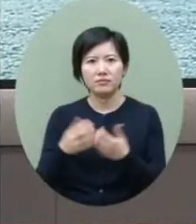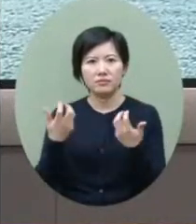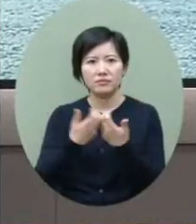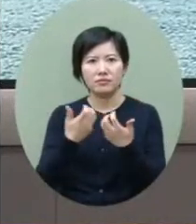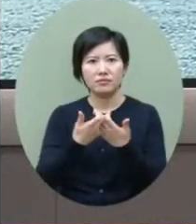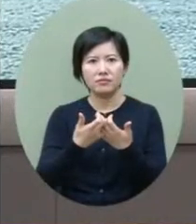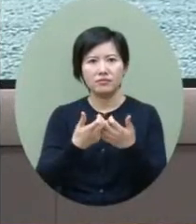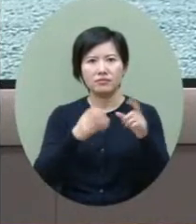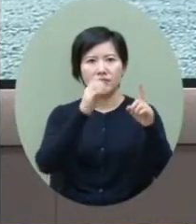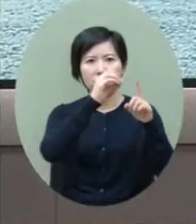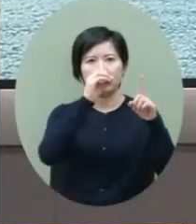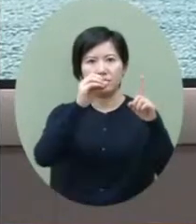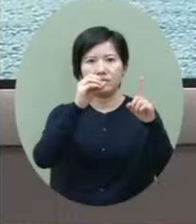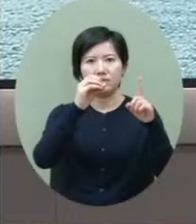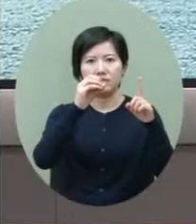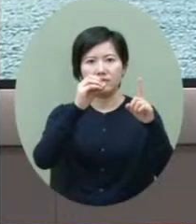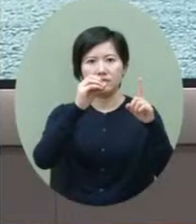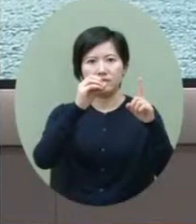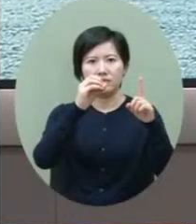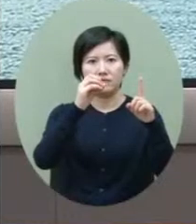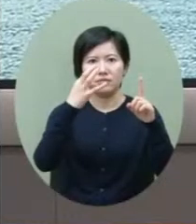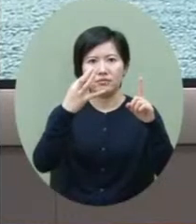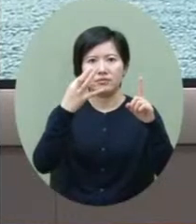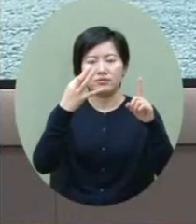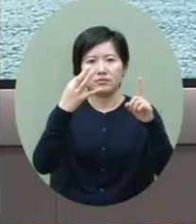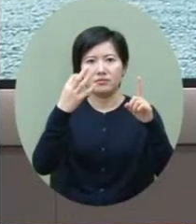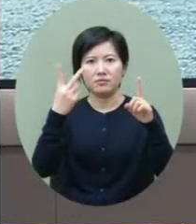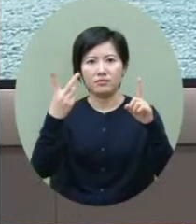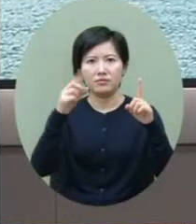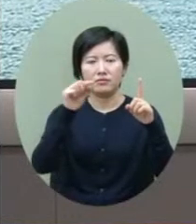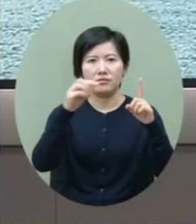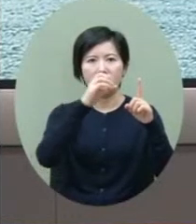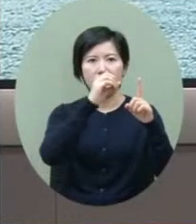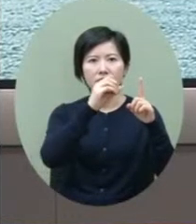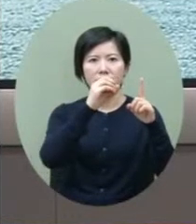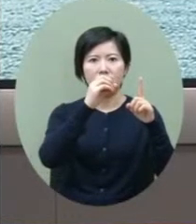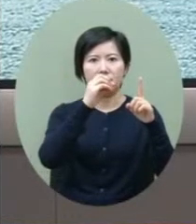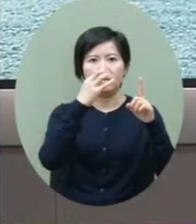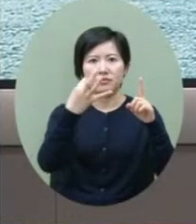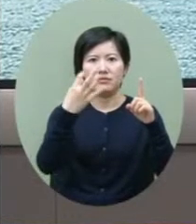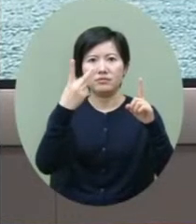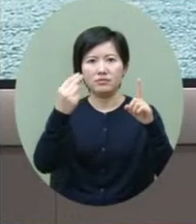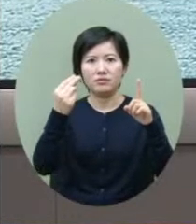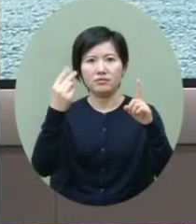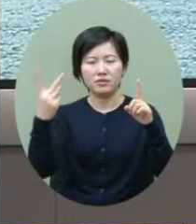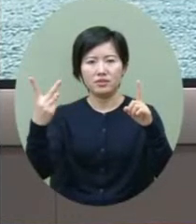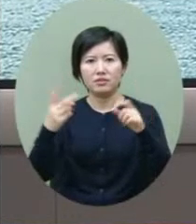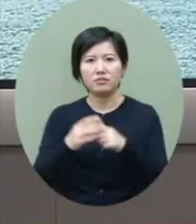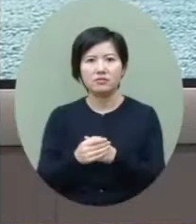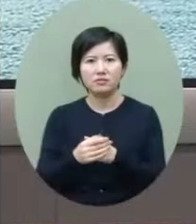cases. Case number 10323 to 10372.